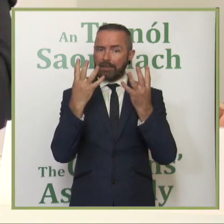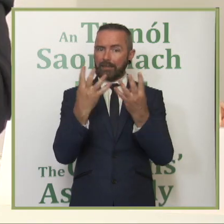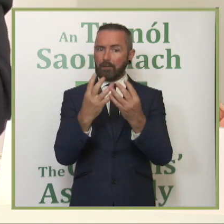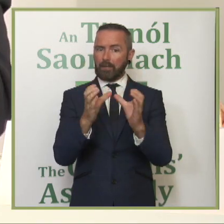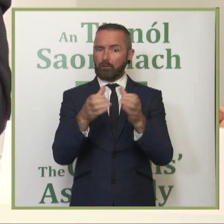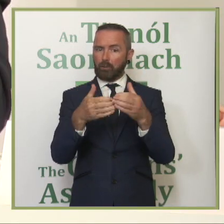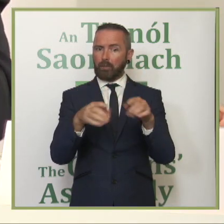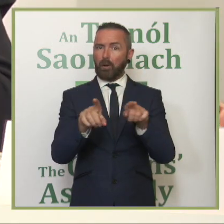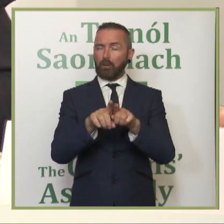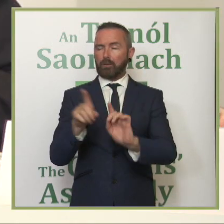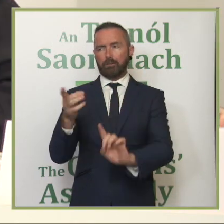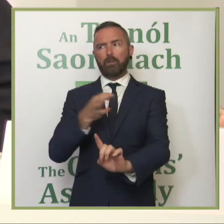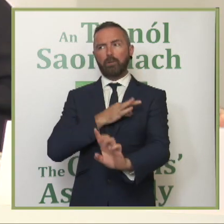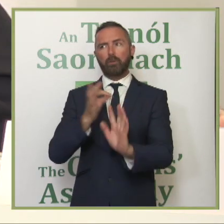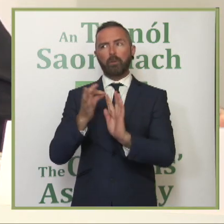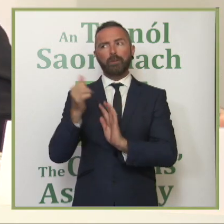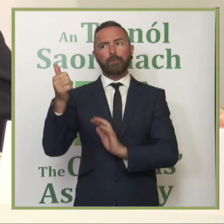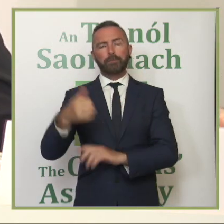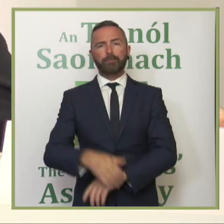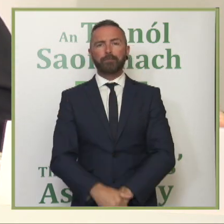A really good one, really good.